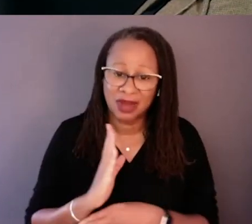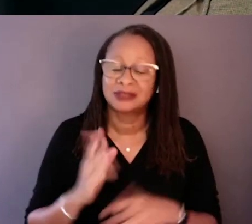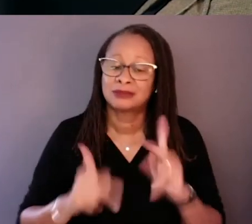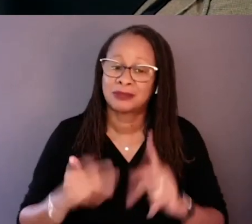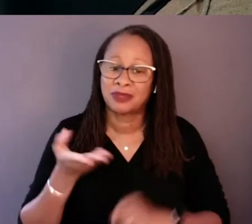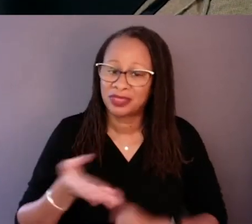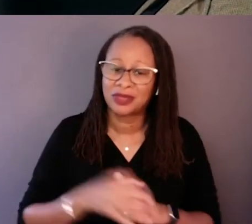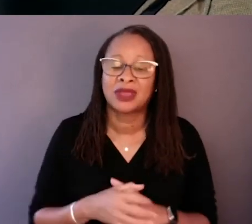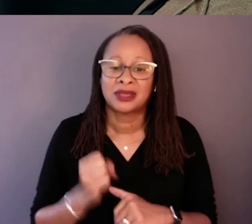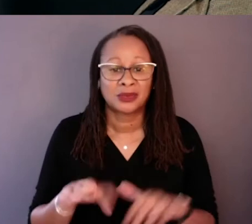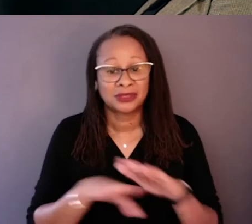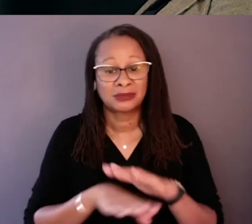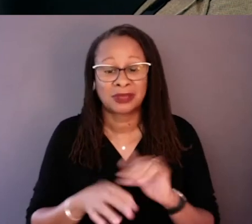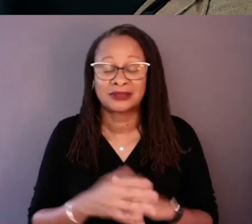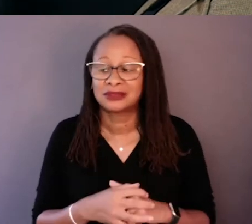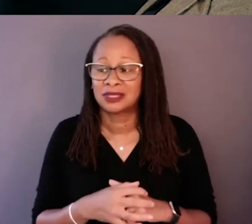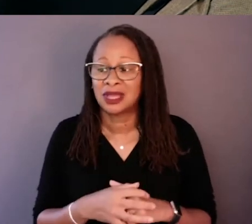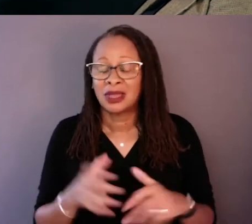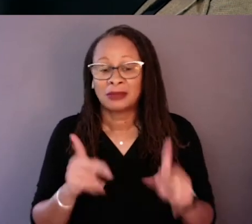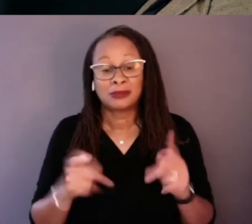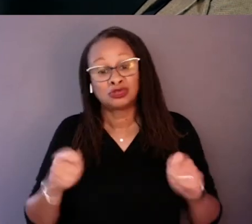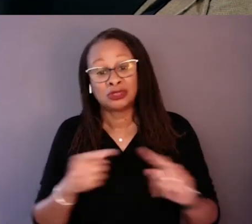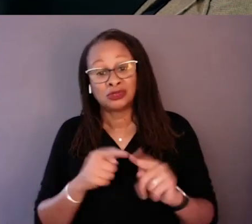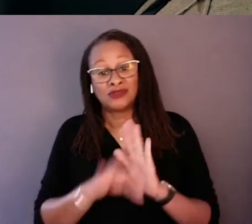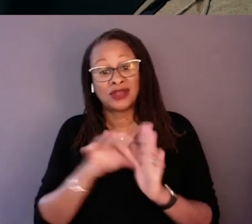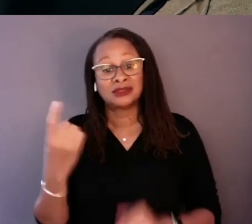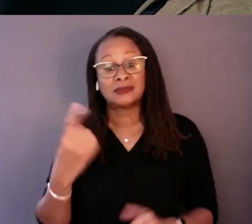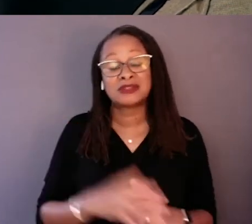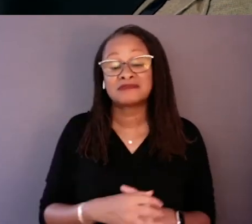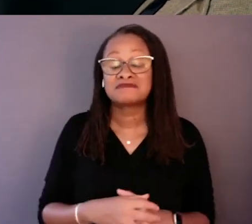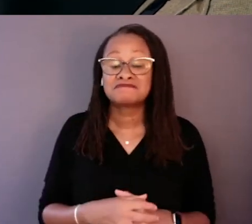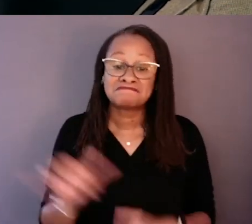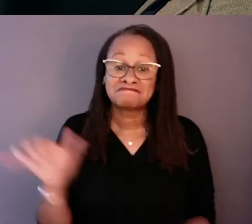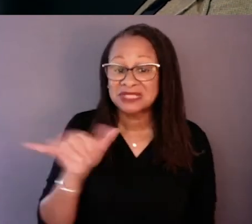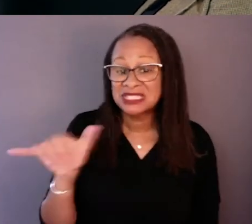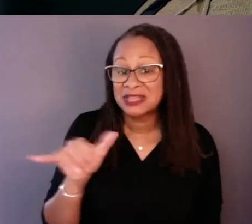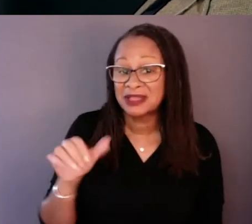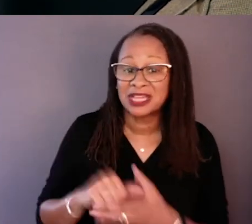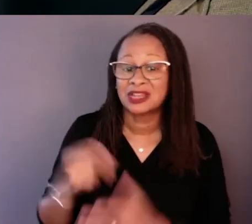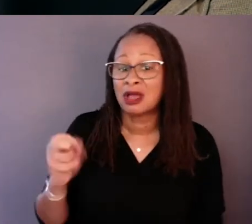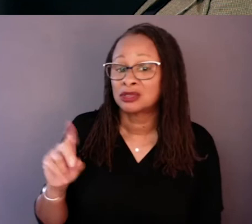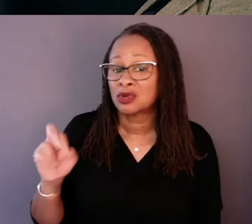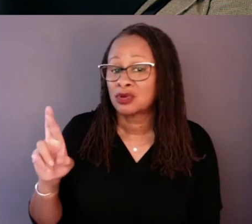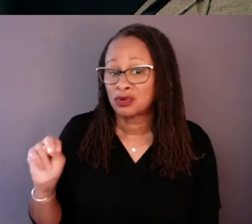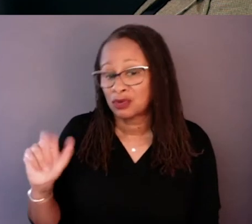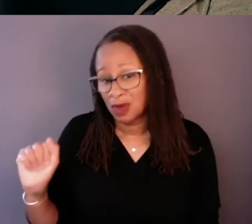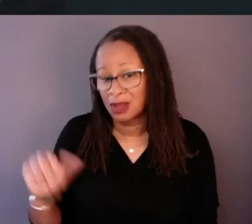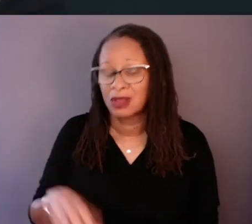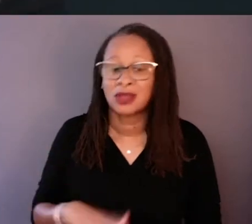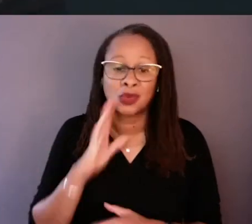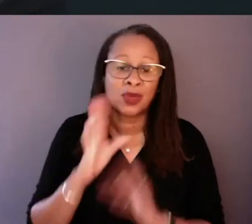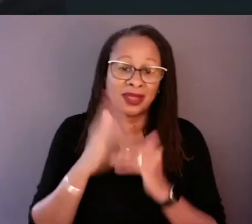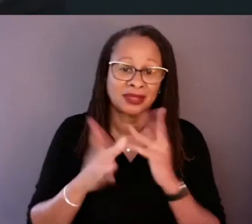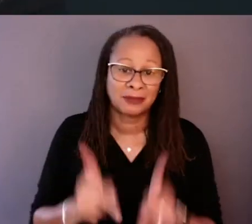it's basically her. If you try to find something similar in Rondônia, you're going to end up in the very same